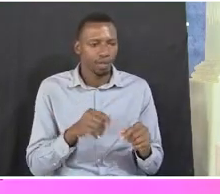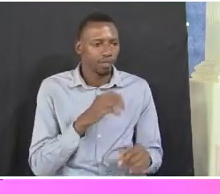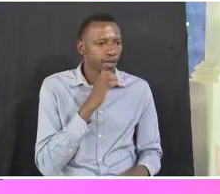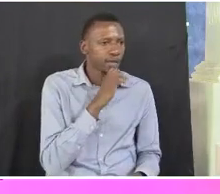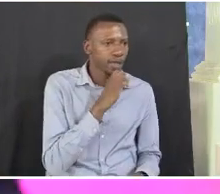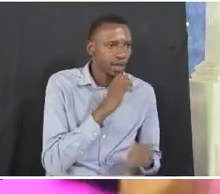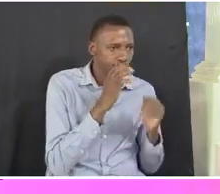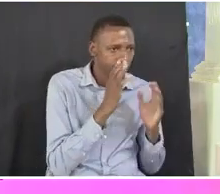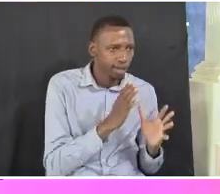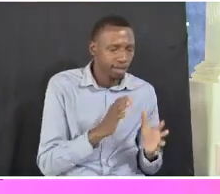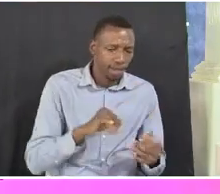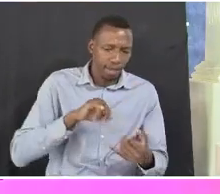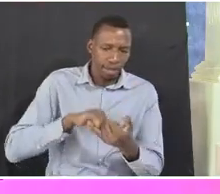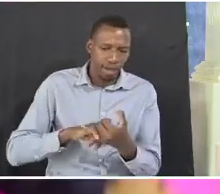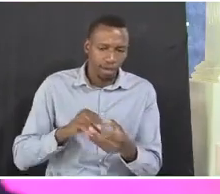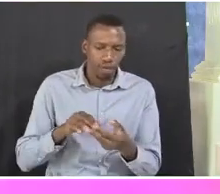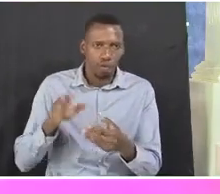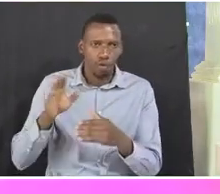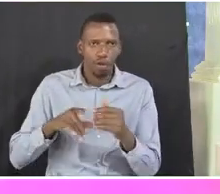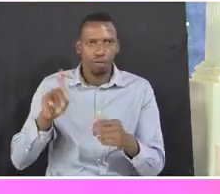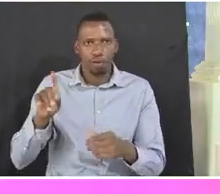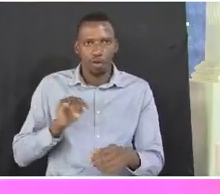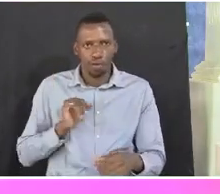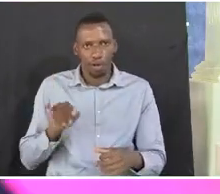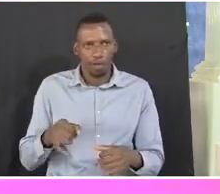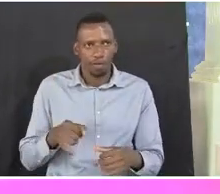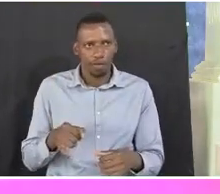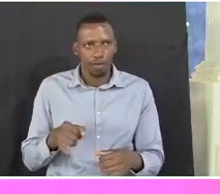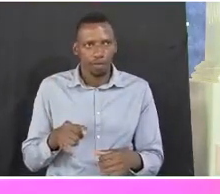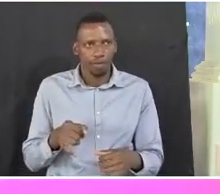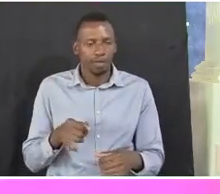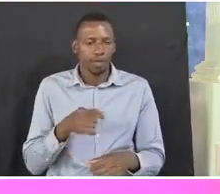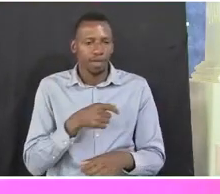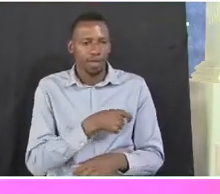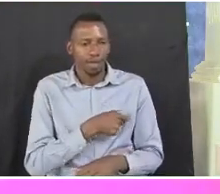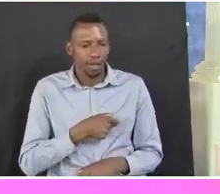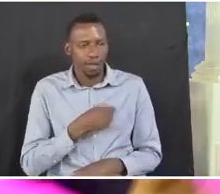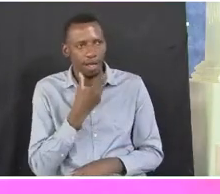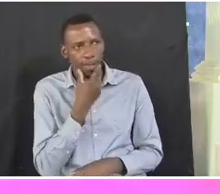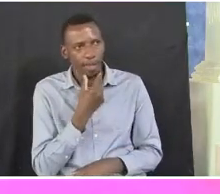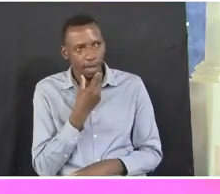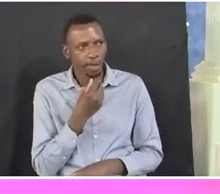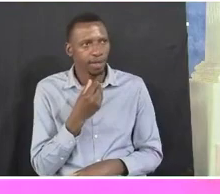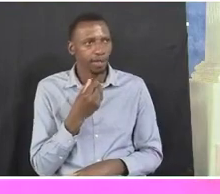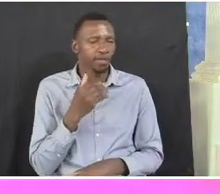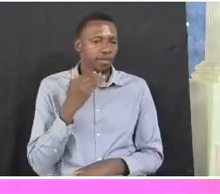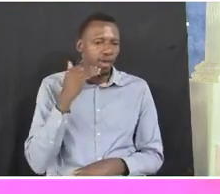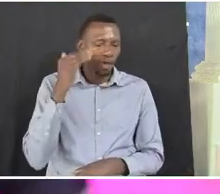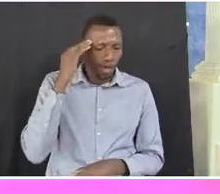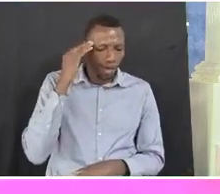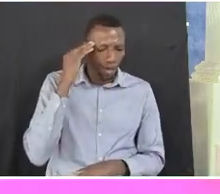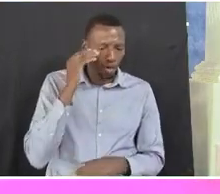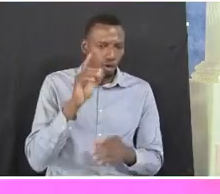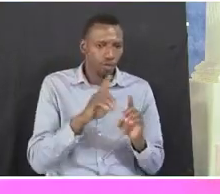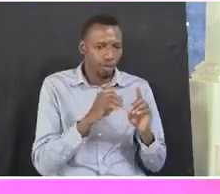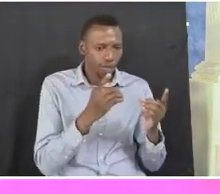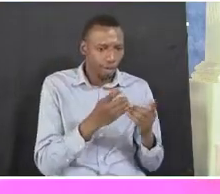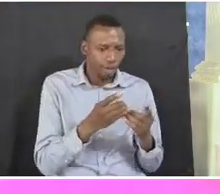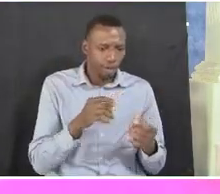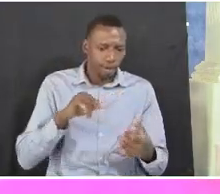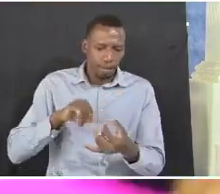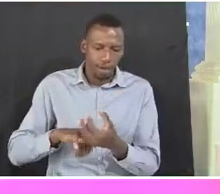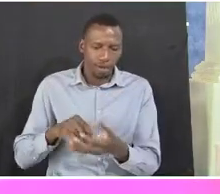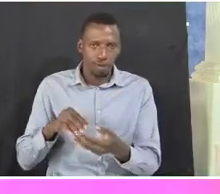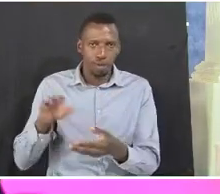more than one wife. Deacons are marrying more than one wife. Heads of departments are marrying more than one wife. Children of God